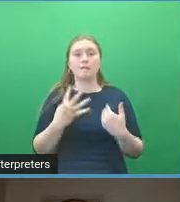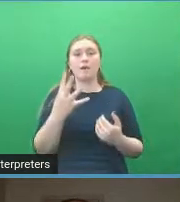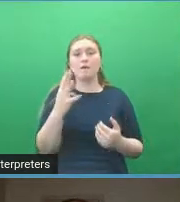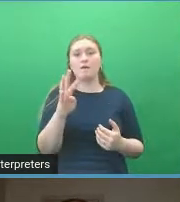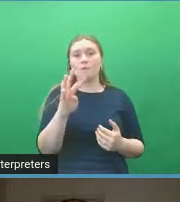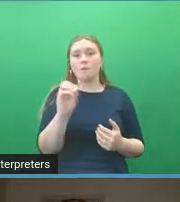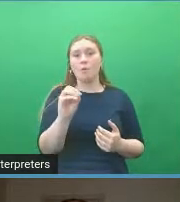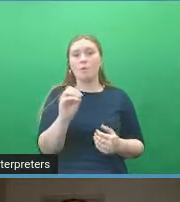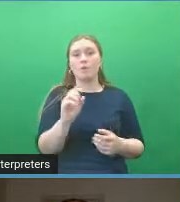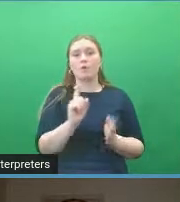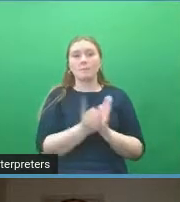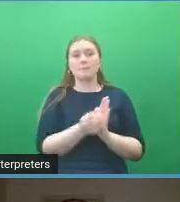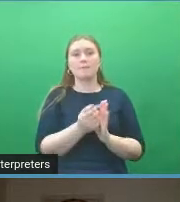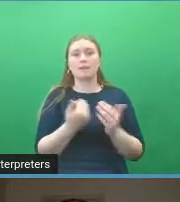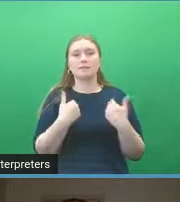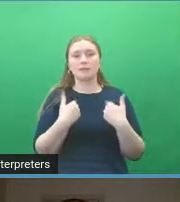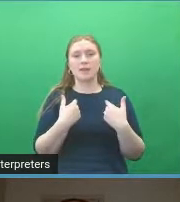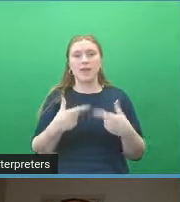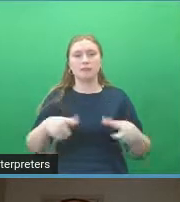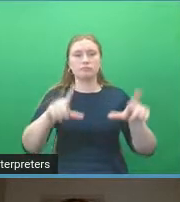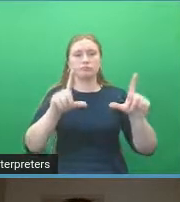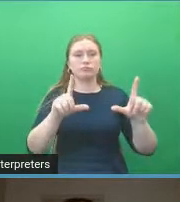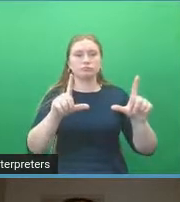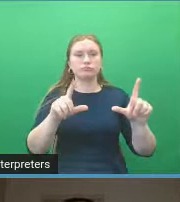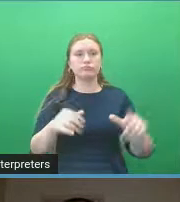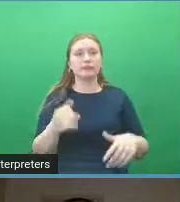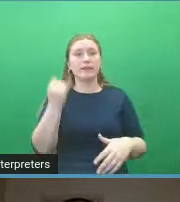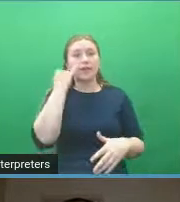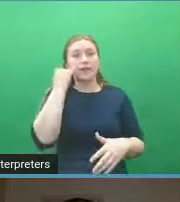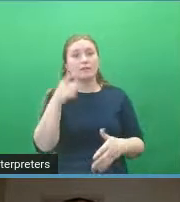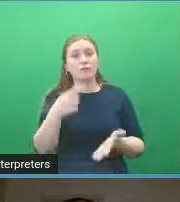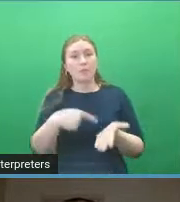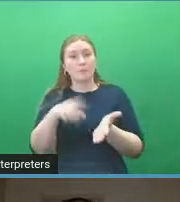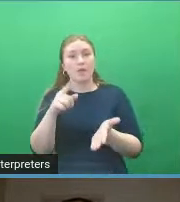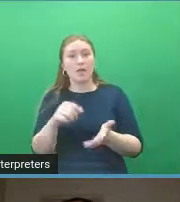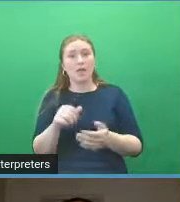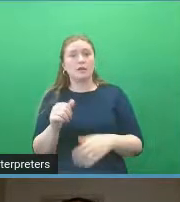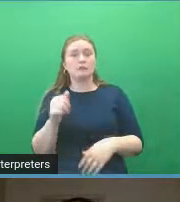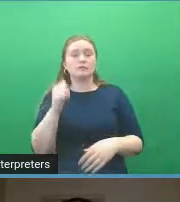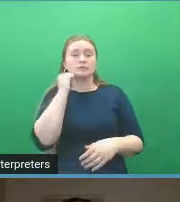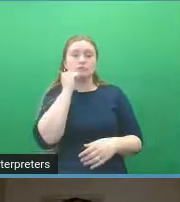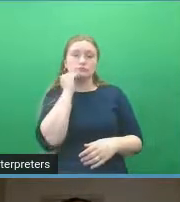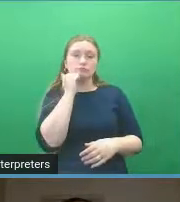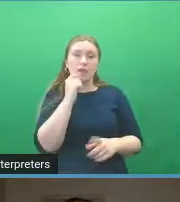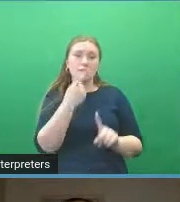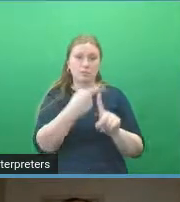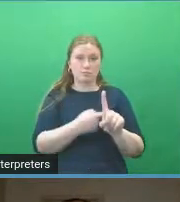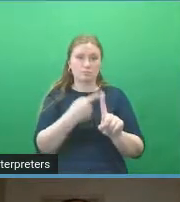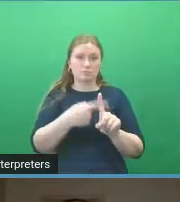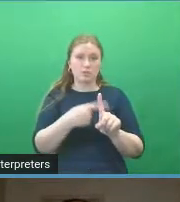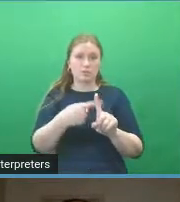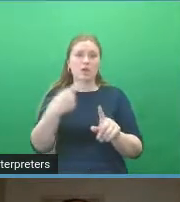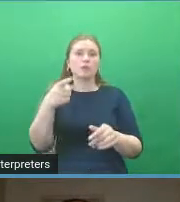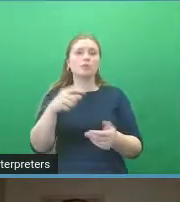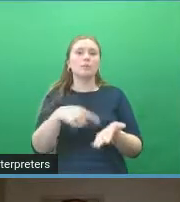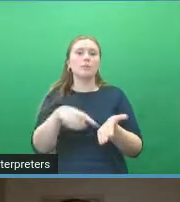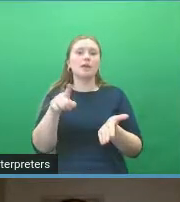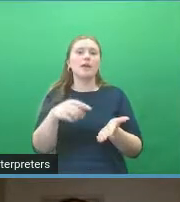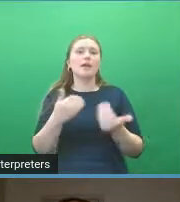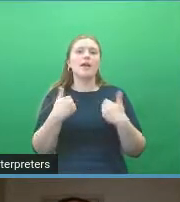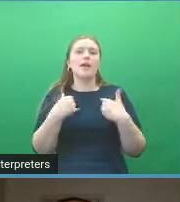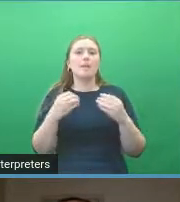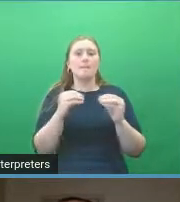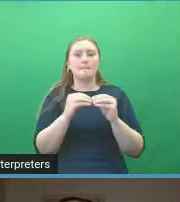a professional version, you can do much more for a monthly subscription. I believe Zoom offers a special